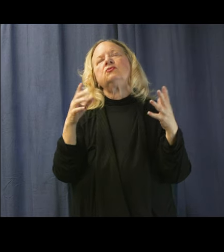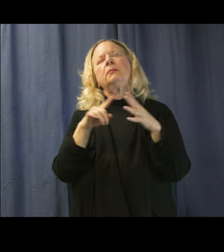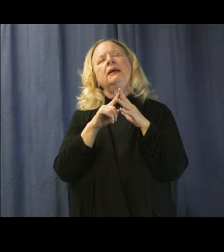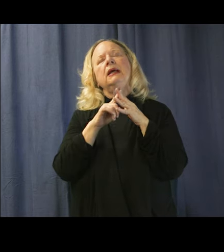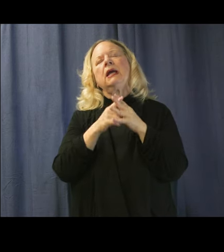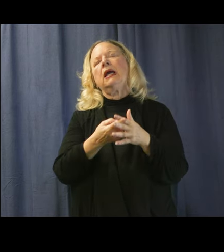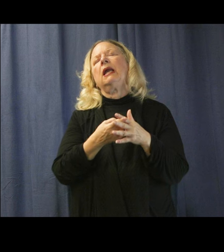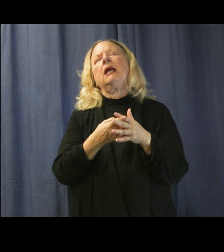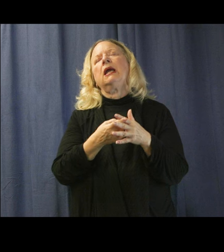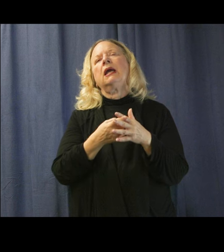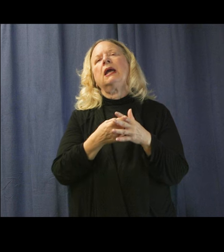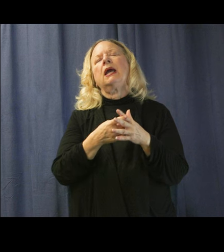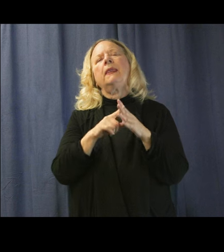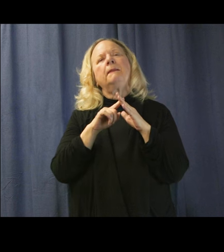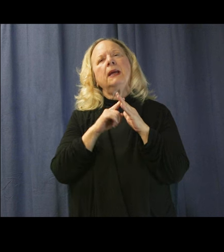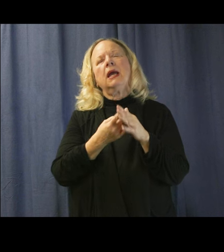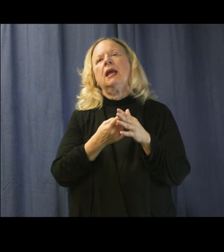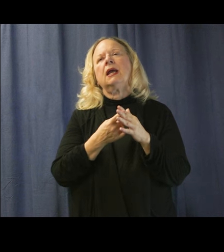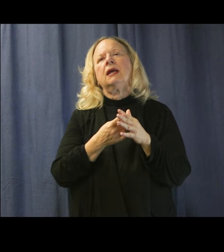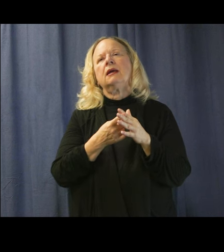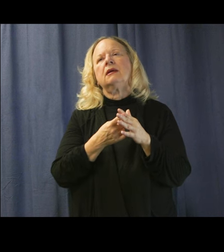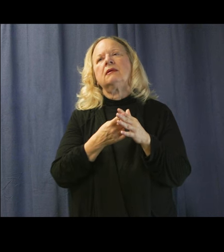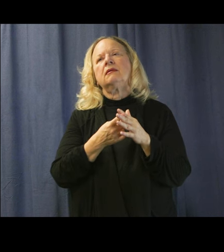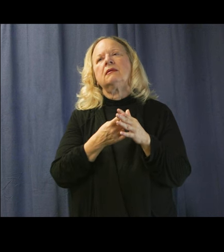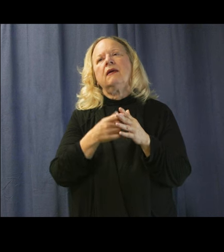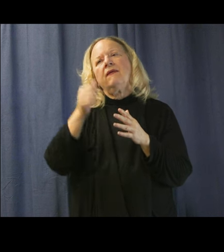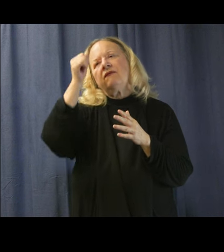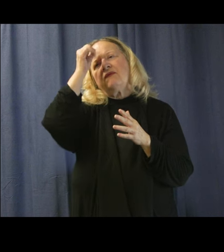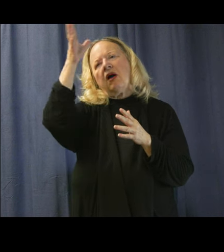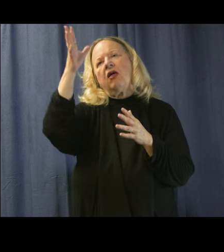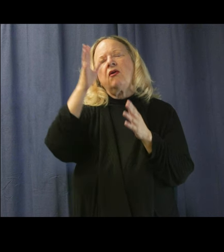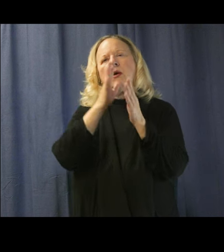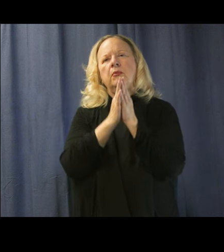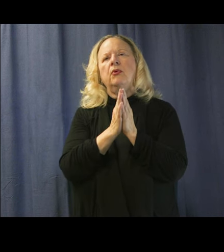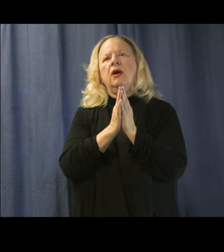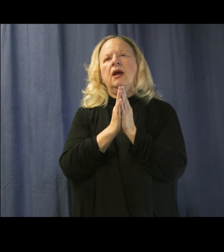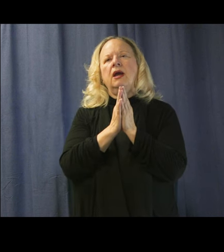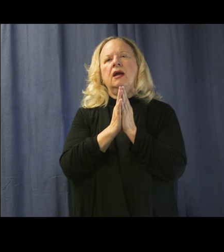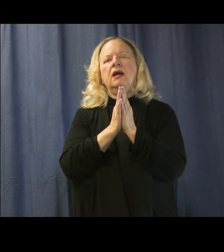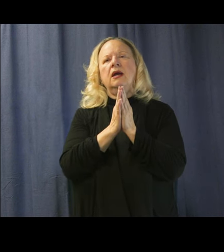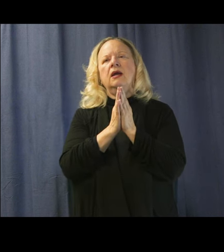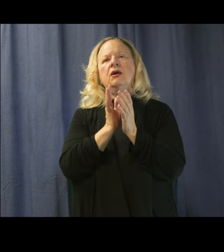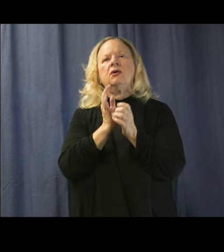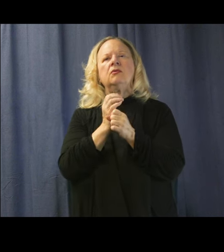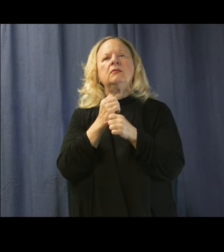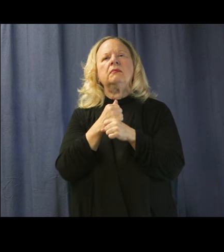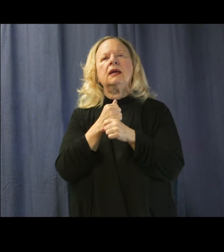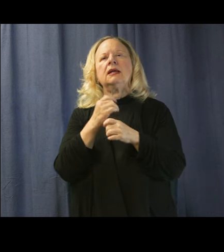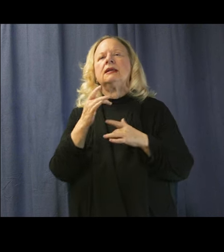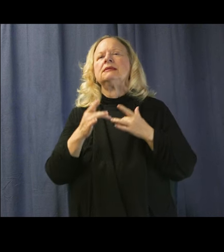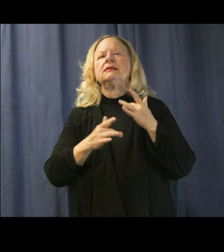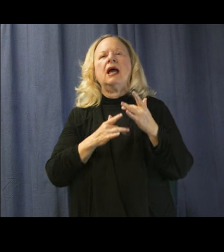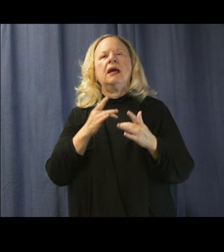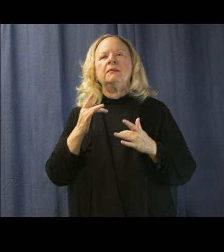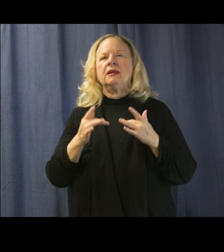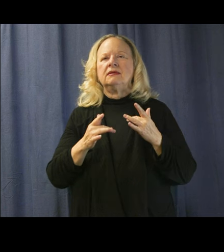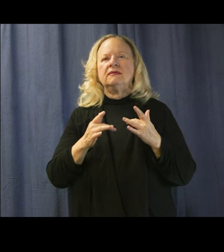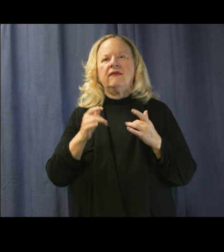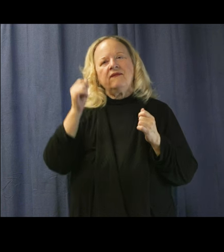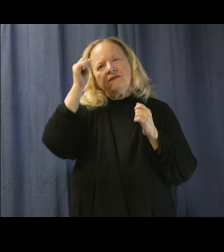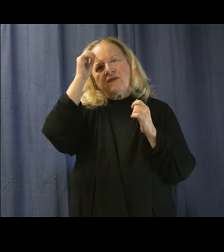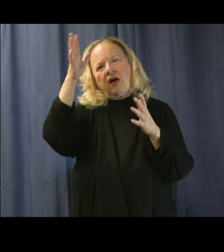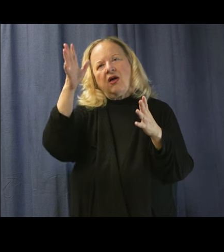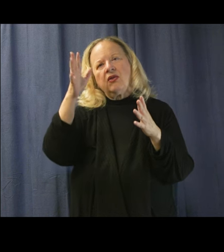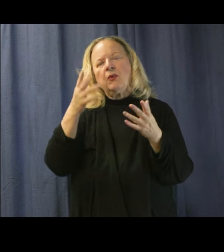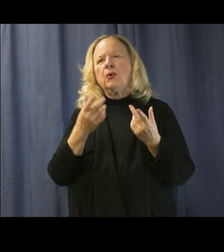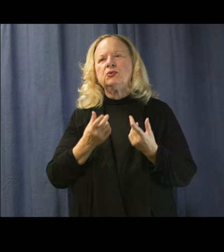we're beginning, at the beginning, Father, I pray you would create in us such an excitement, Father,